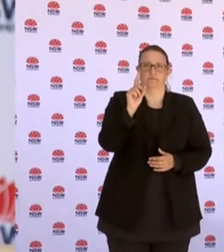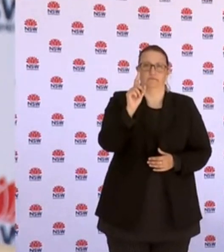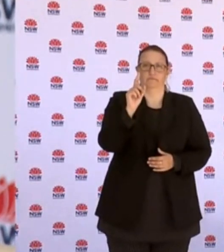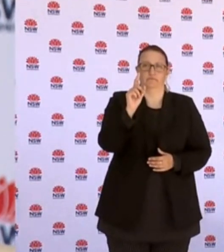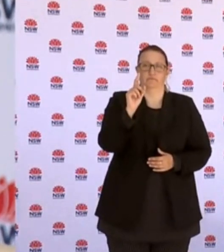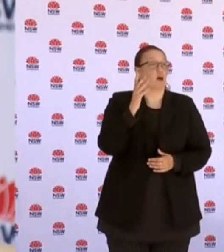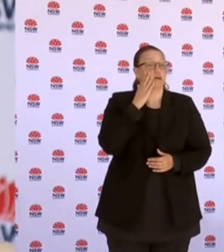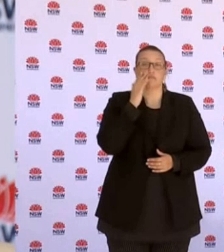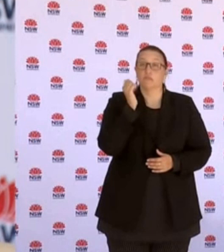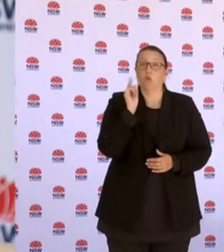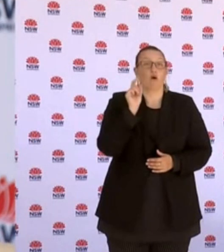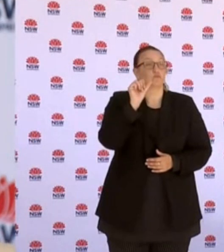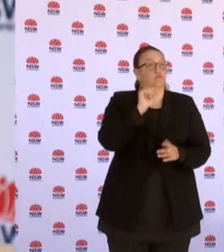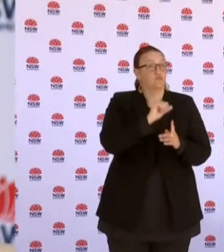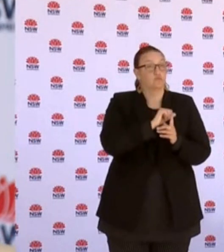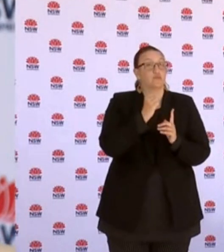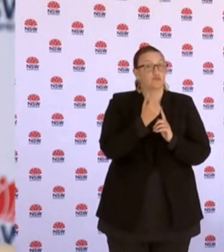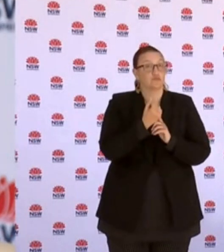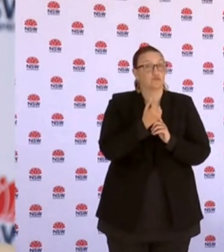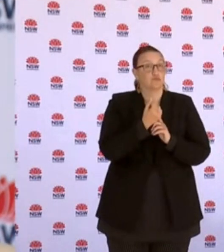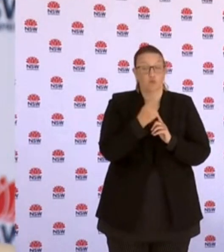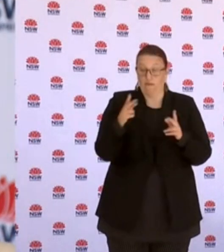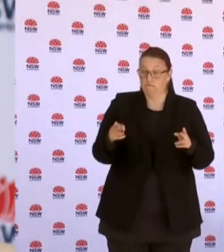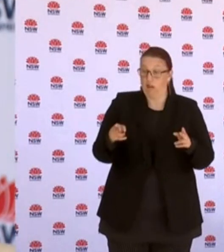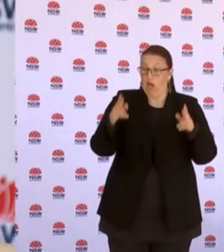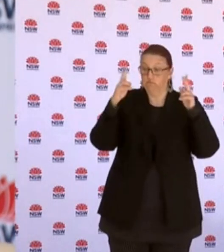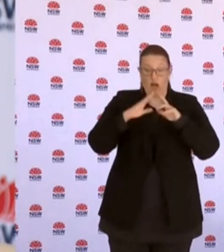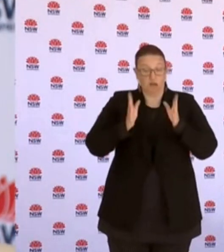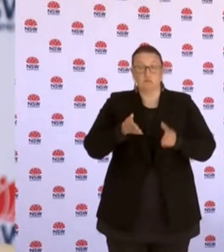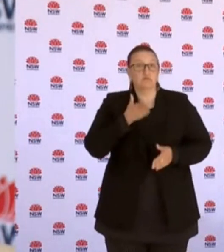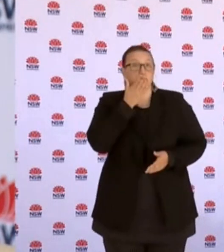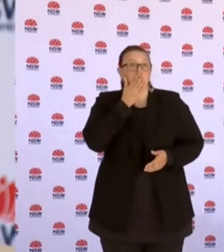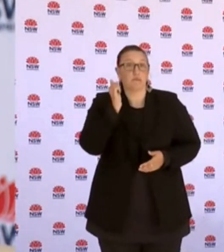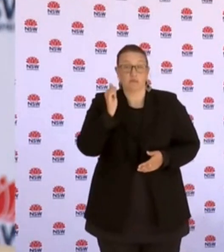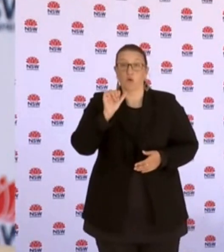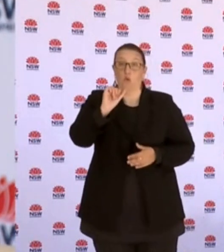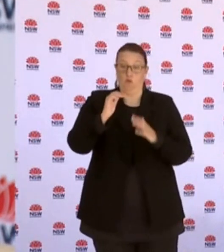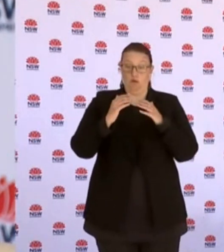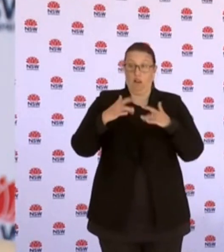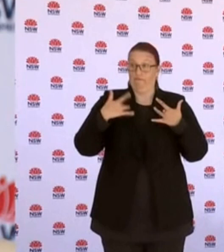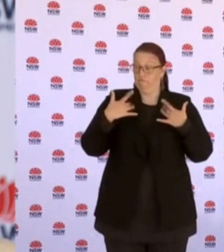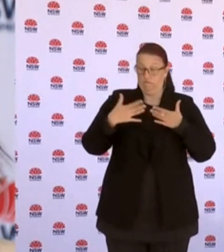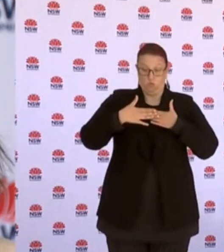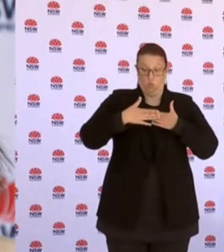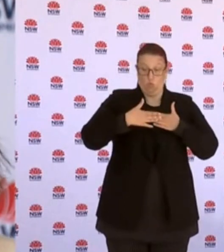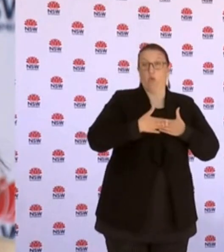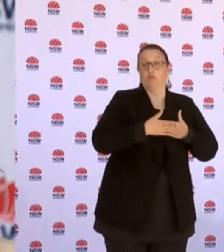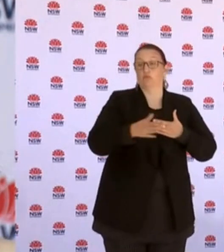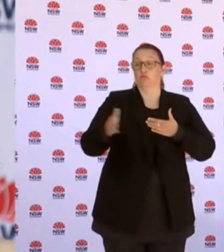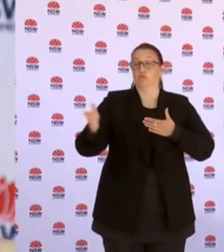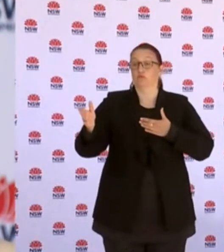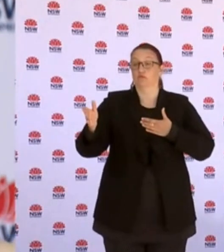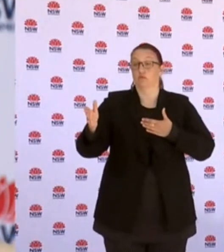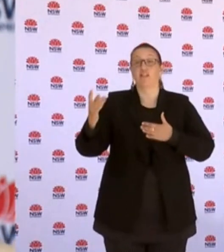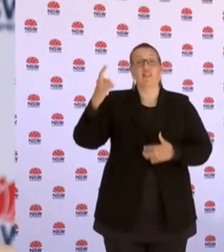foot outside the house, you have to, or your unit, or wherever you live, you need to assume you have the virus and anybody you're